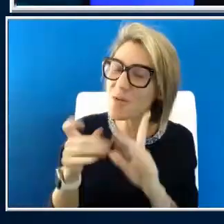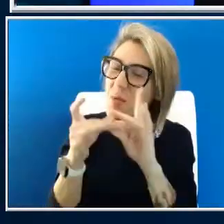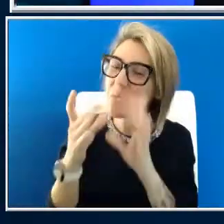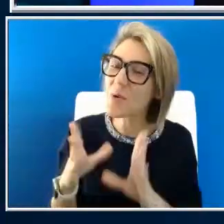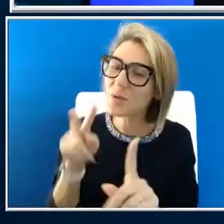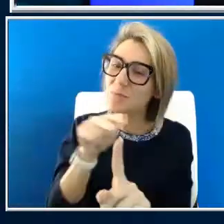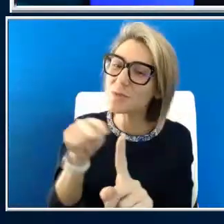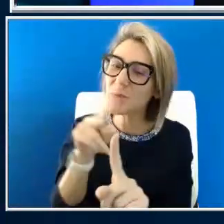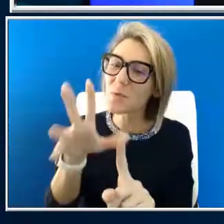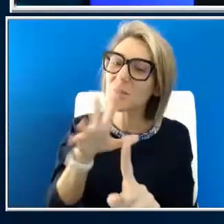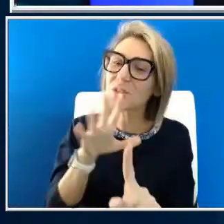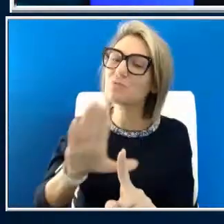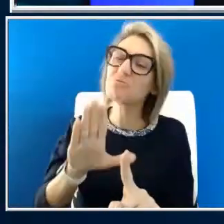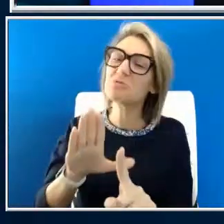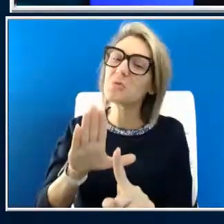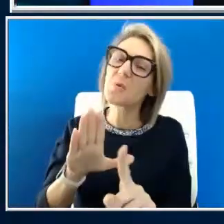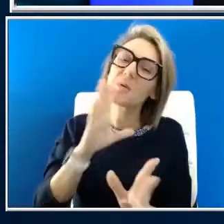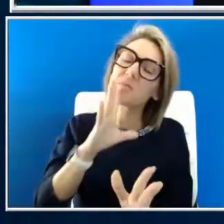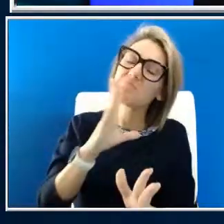the takeaway?